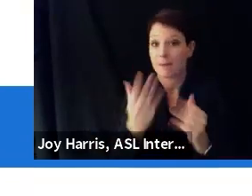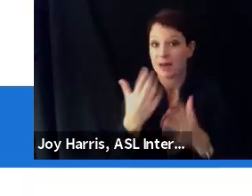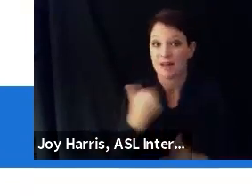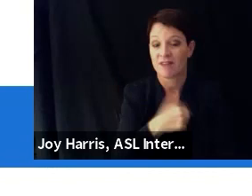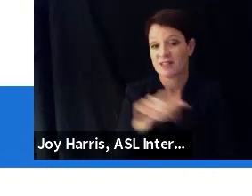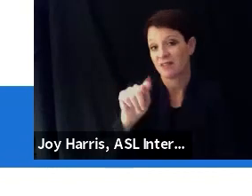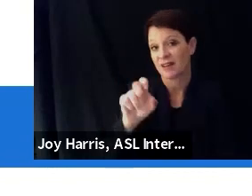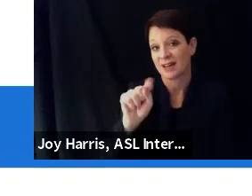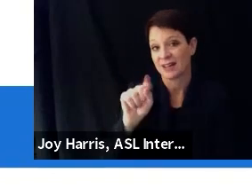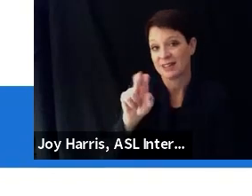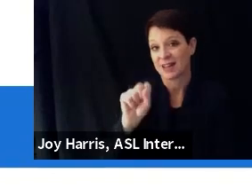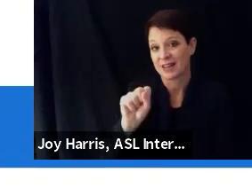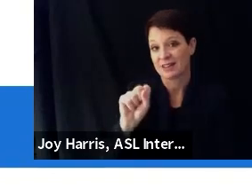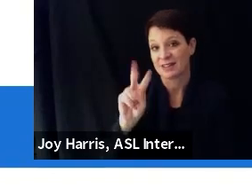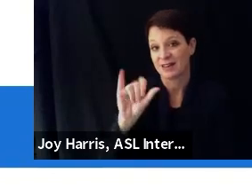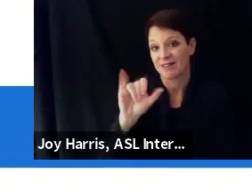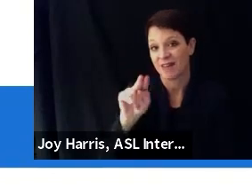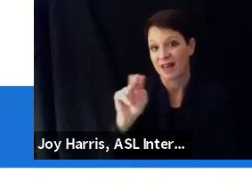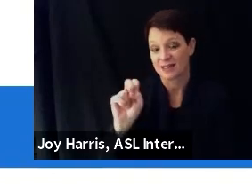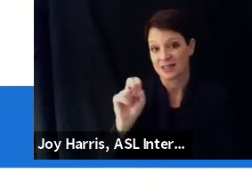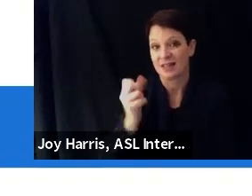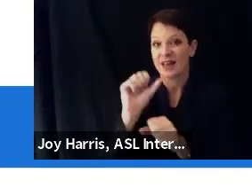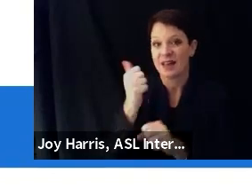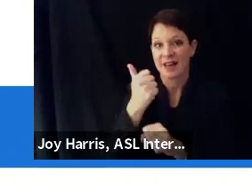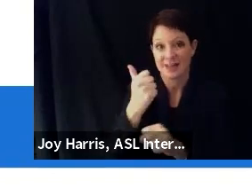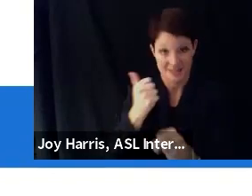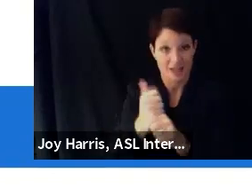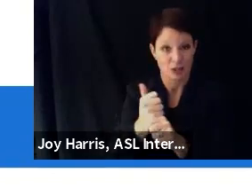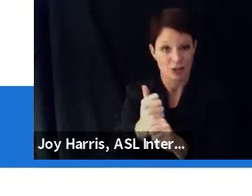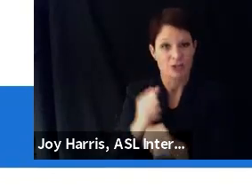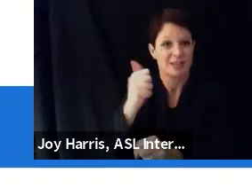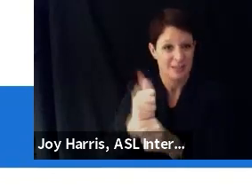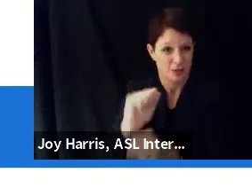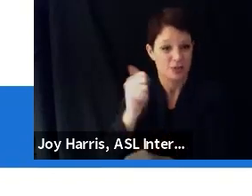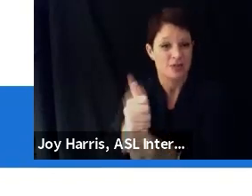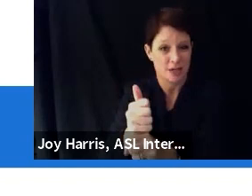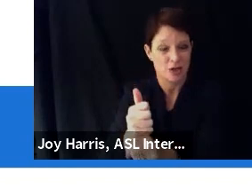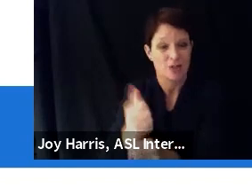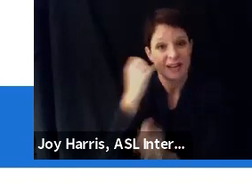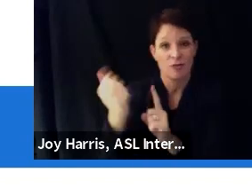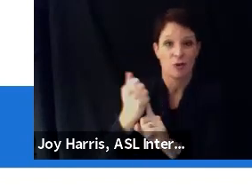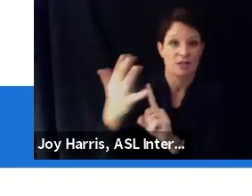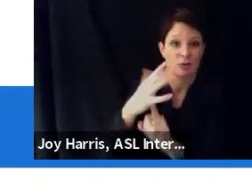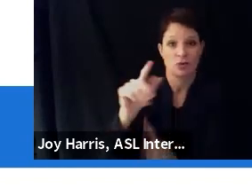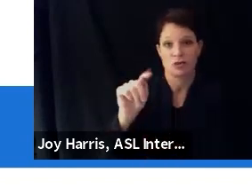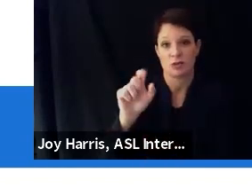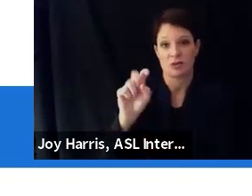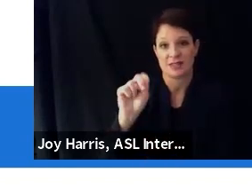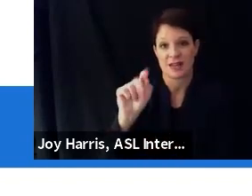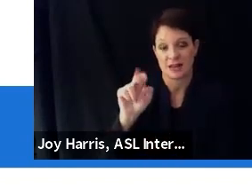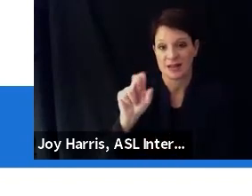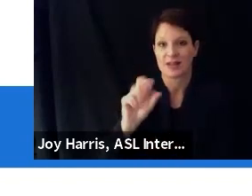tetanus vaccine about every 10 years, or whenever we get possibly exposed to tetanus. That's a